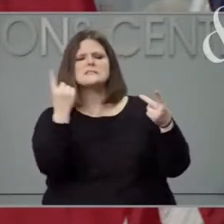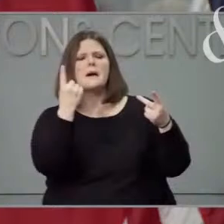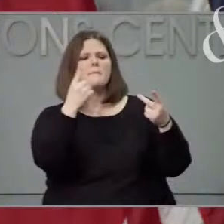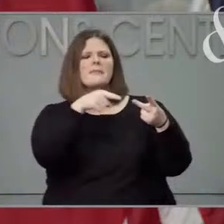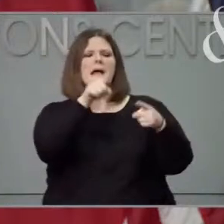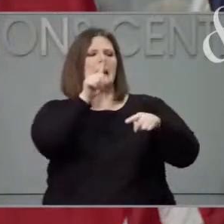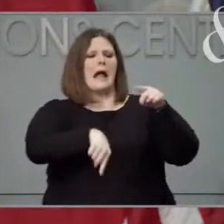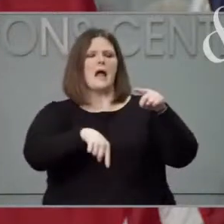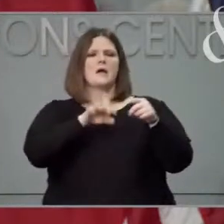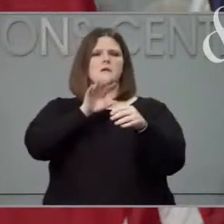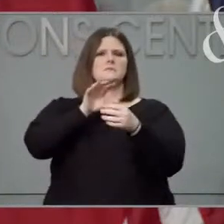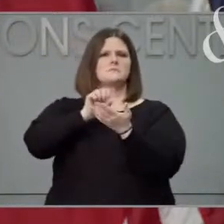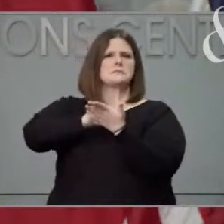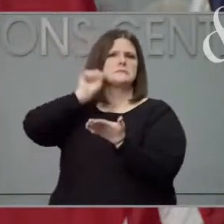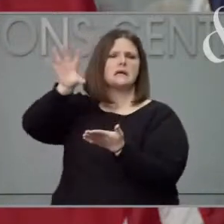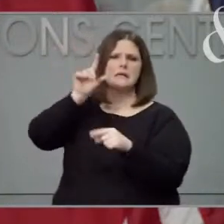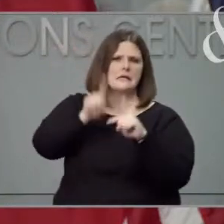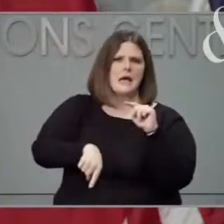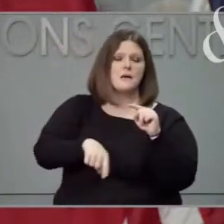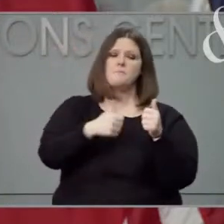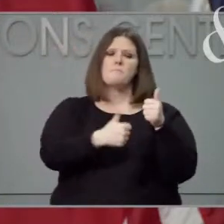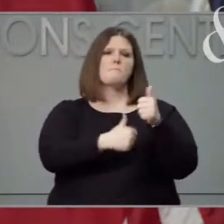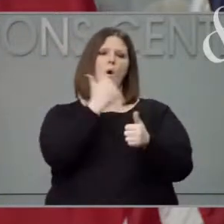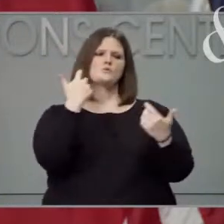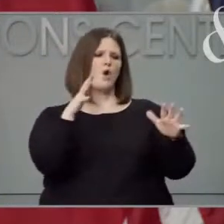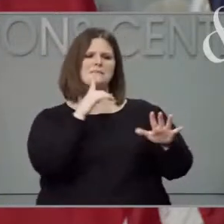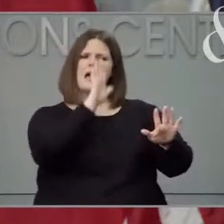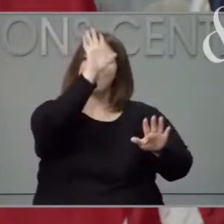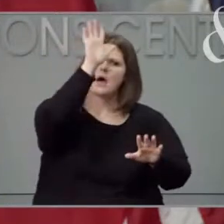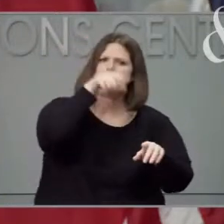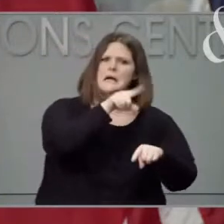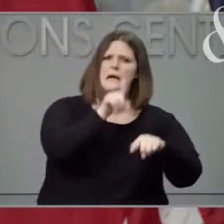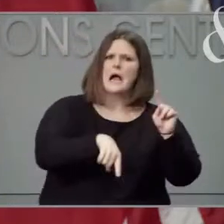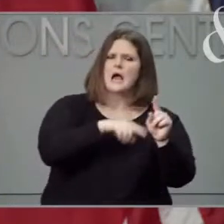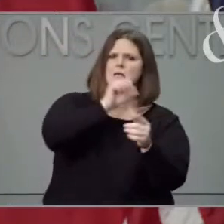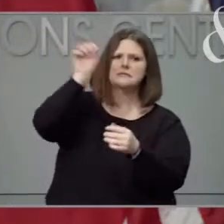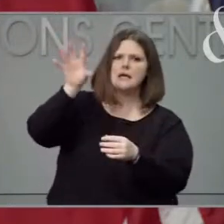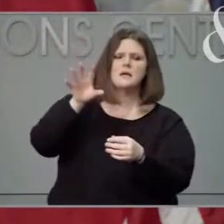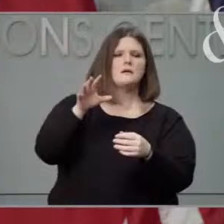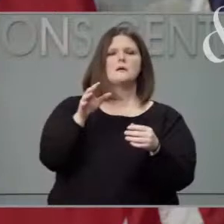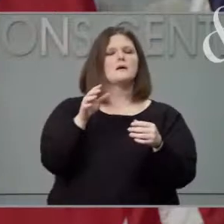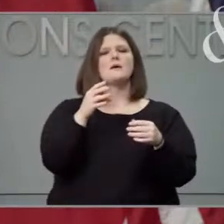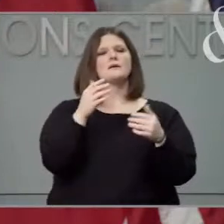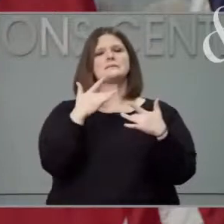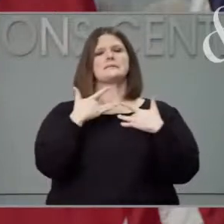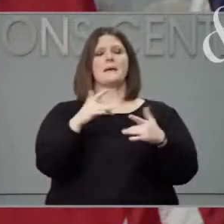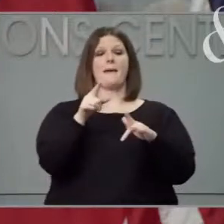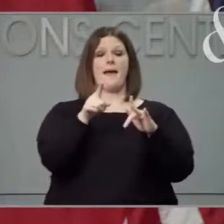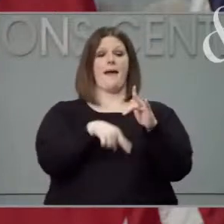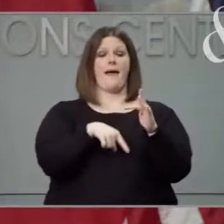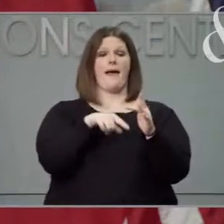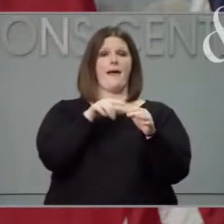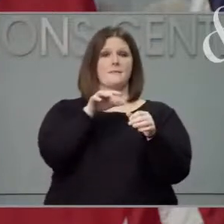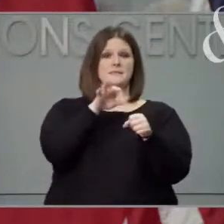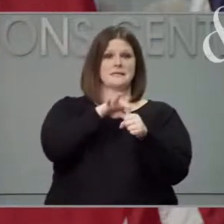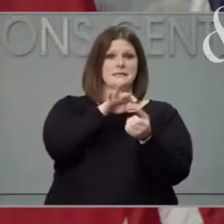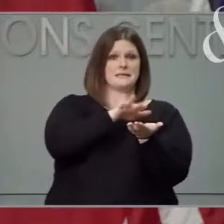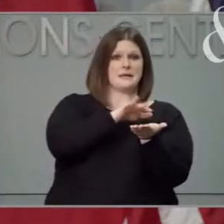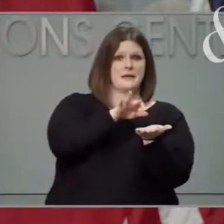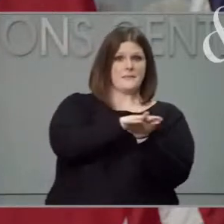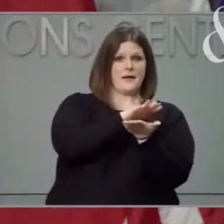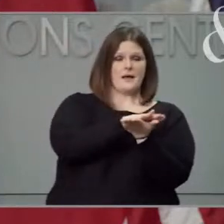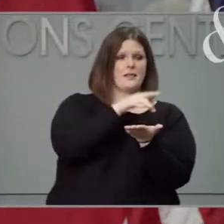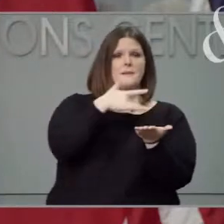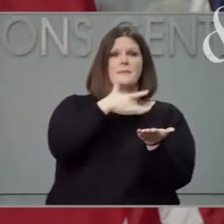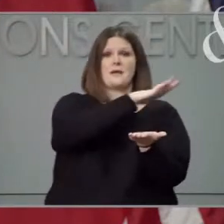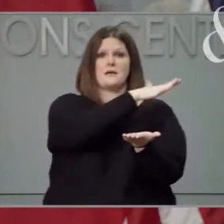will have already been filed at this point. There's a very limited ability to file a voter challenge for an absentee ballot that comes in after election